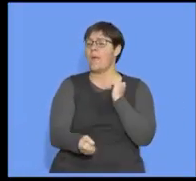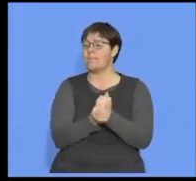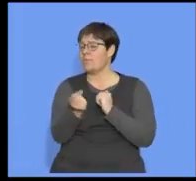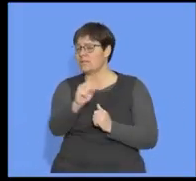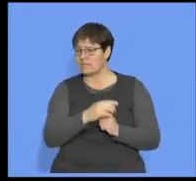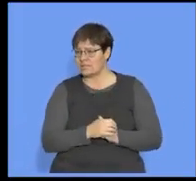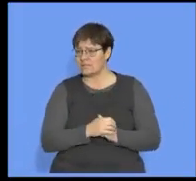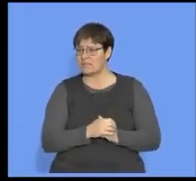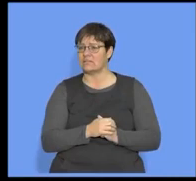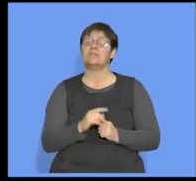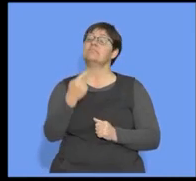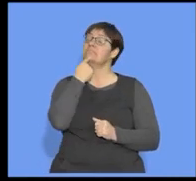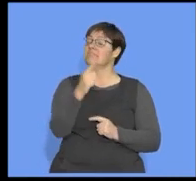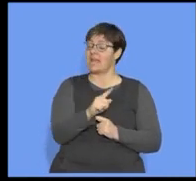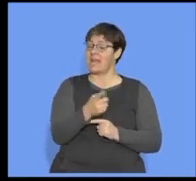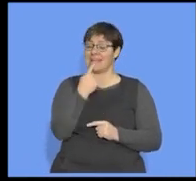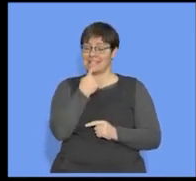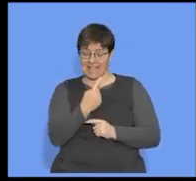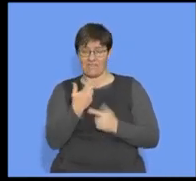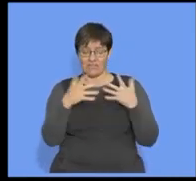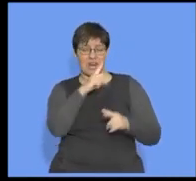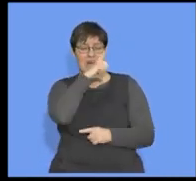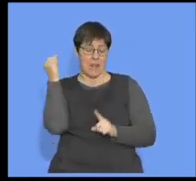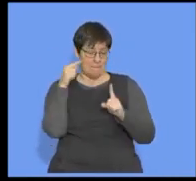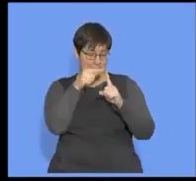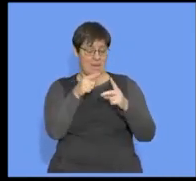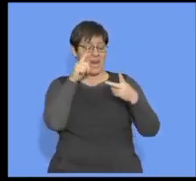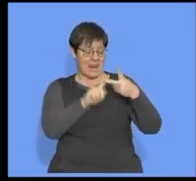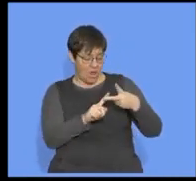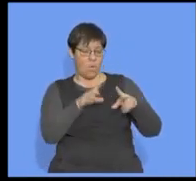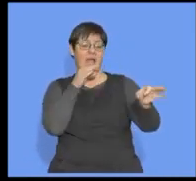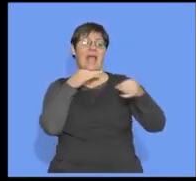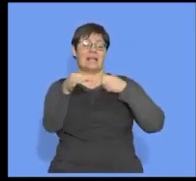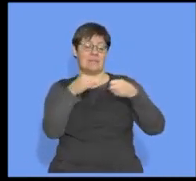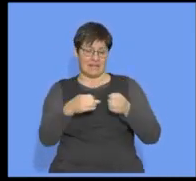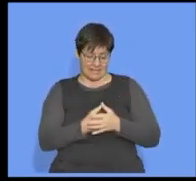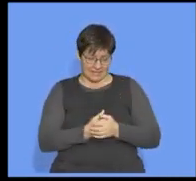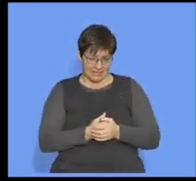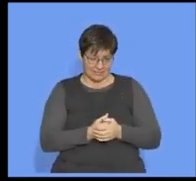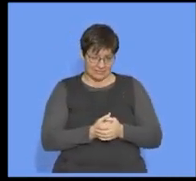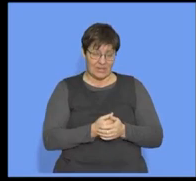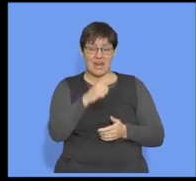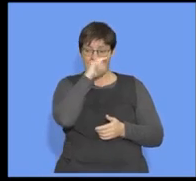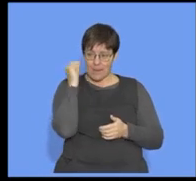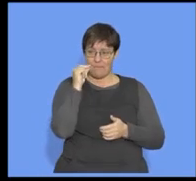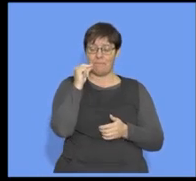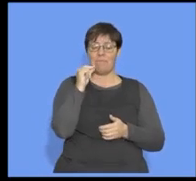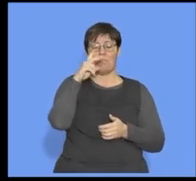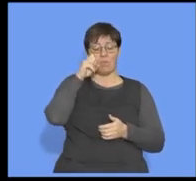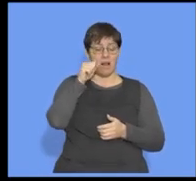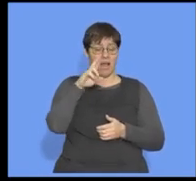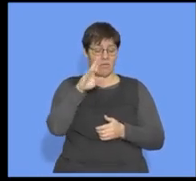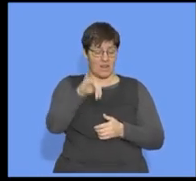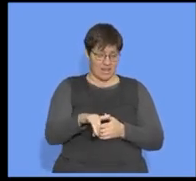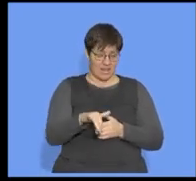Then what will happen? We talk into, it said, name and describe. We naming the process. The process